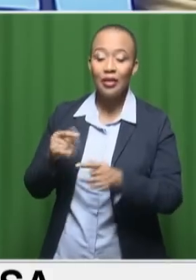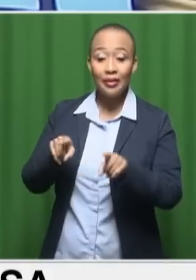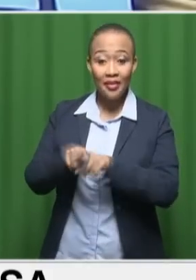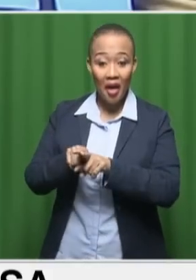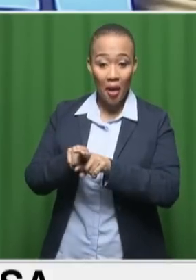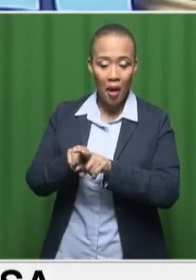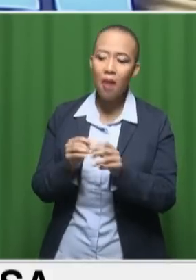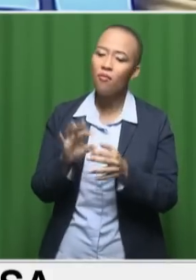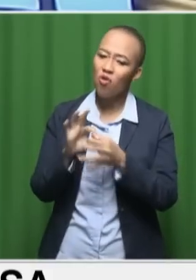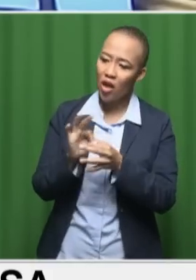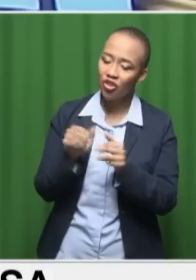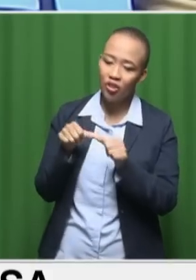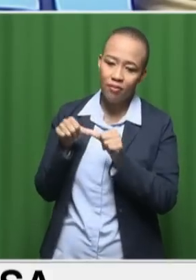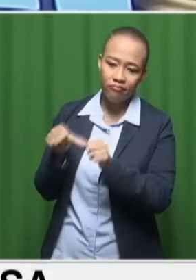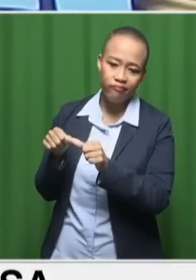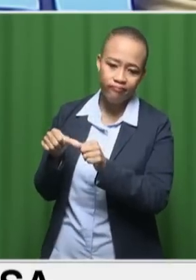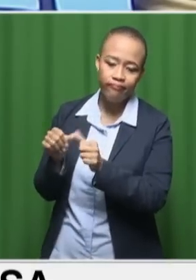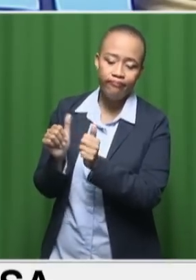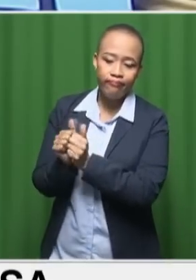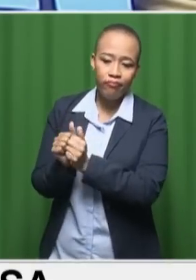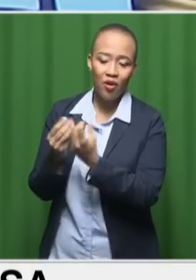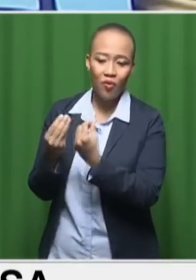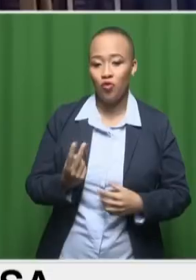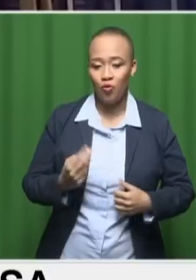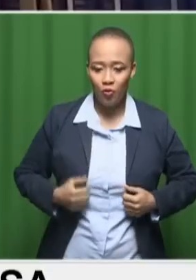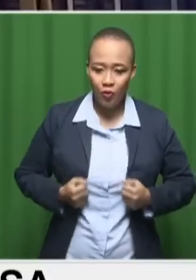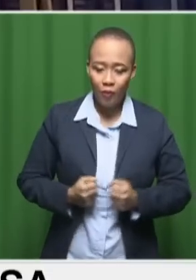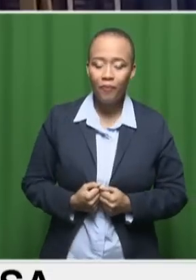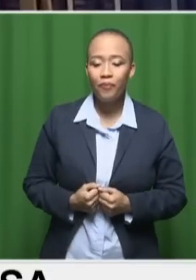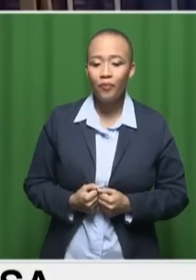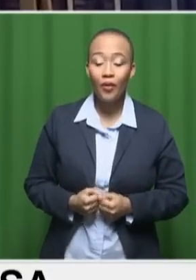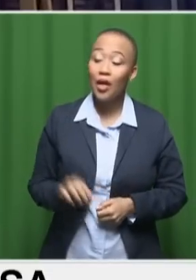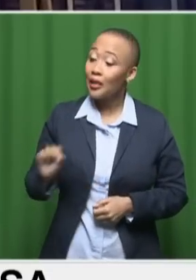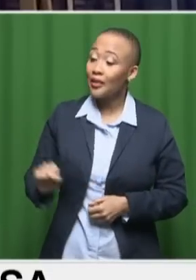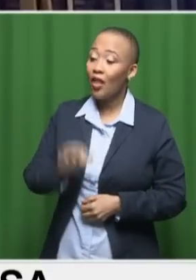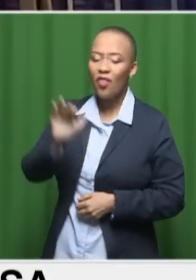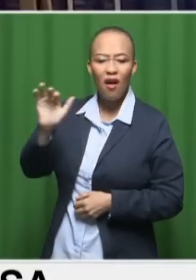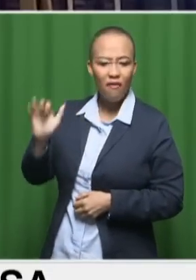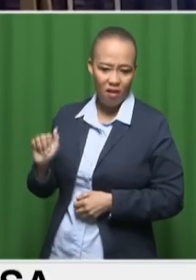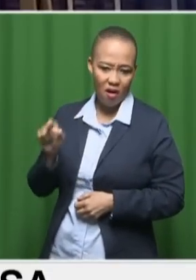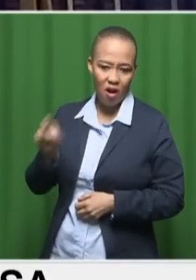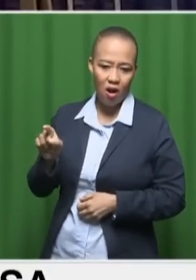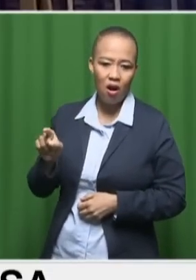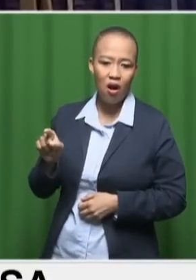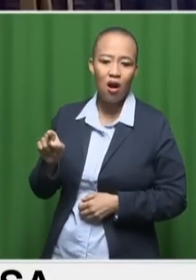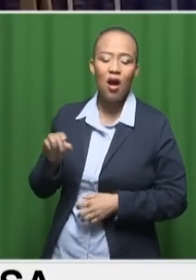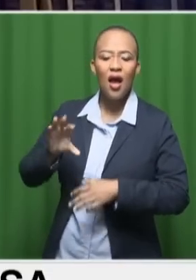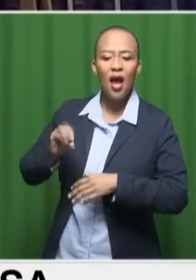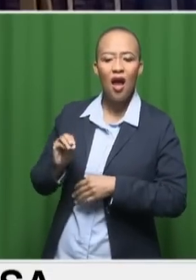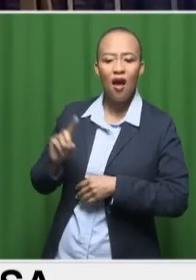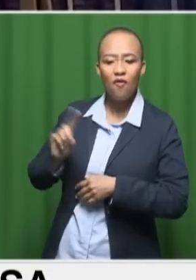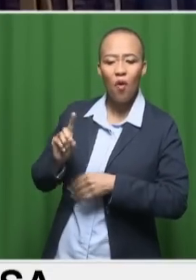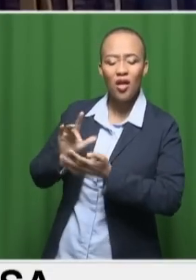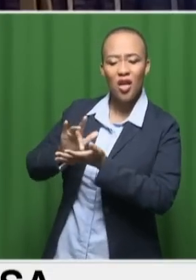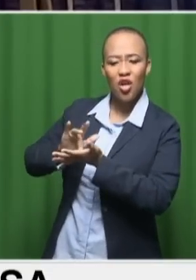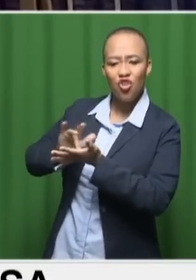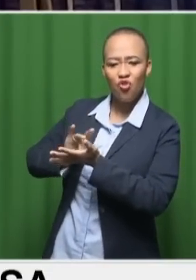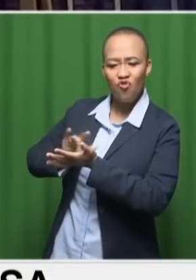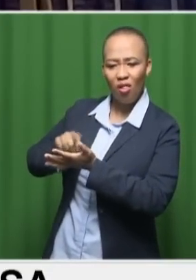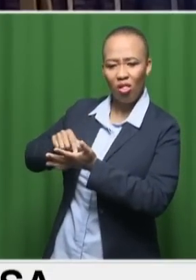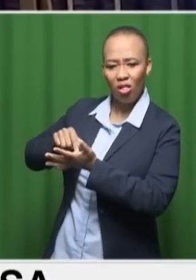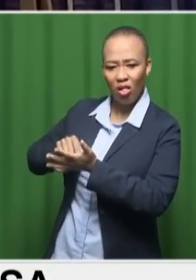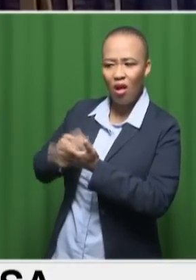the United States that are quite important for the country, both in terms of trade and also in terms of a lot of political engagements within the